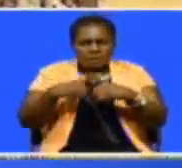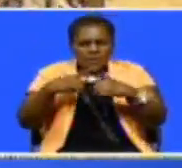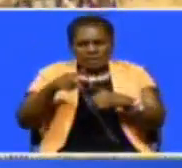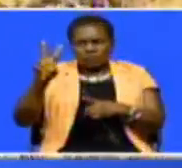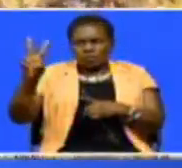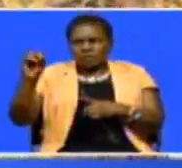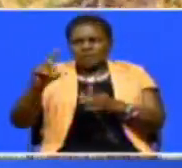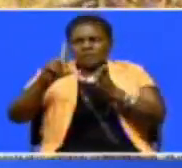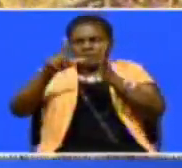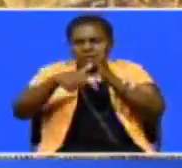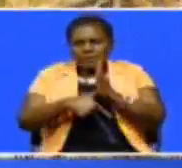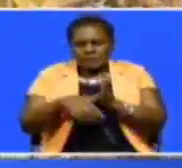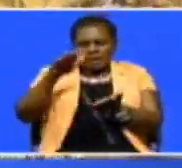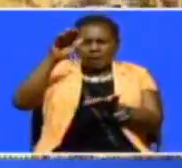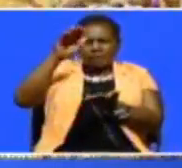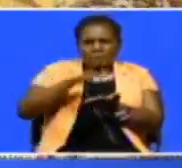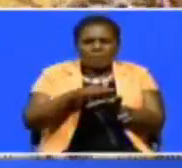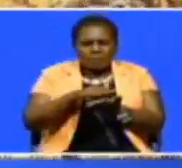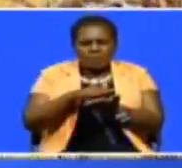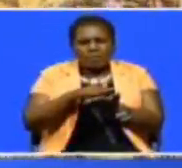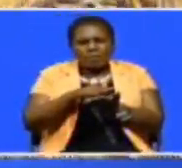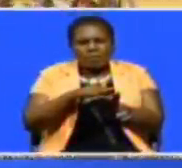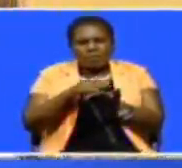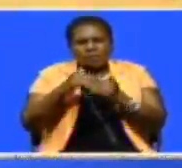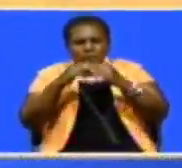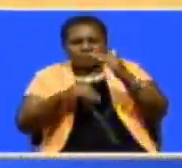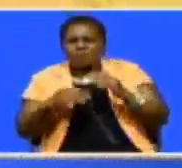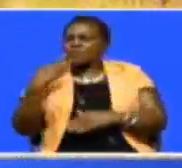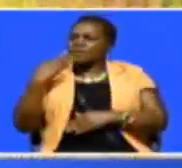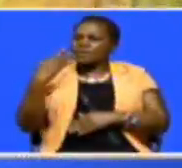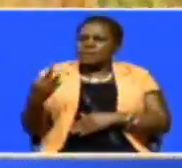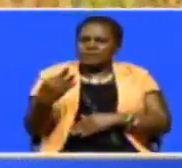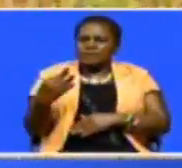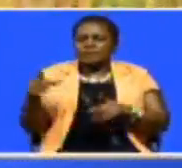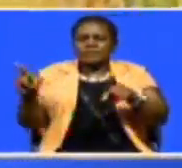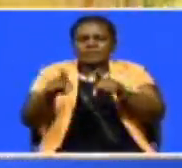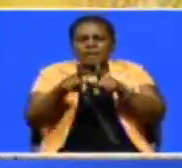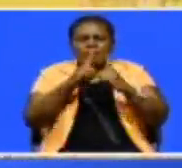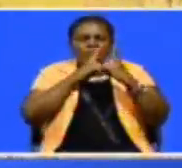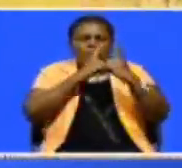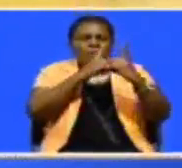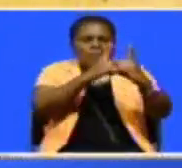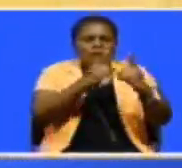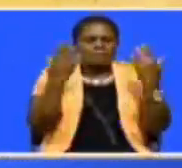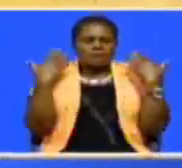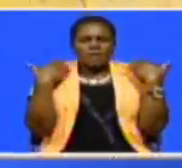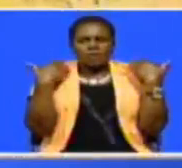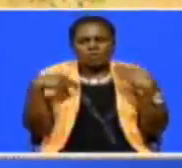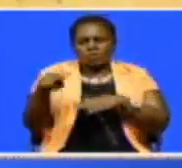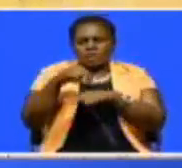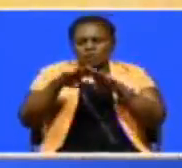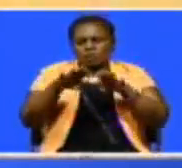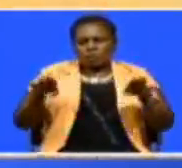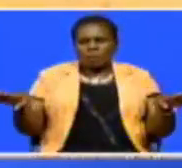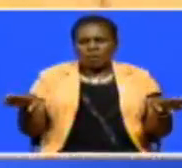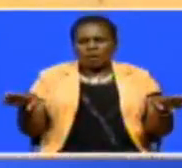later, poaching had reduced the population to less than 300. Consequently, rhinos at the Meru National Park, which